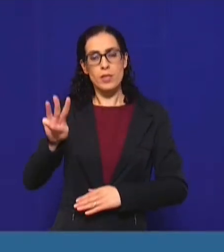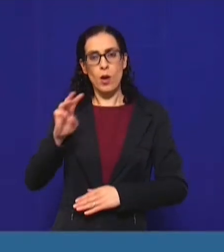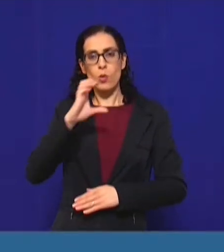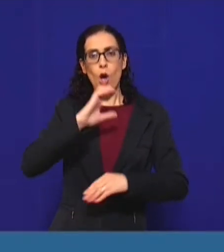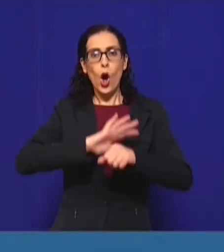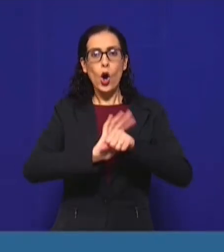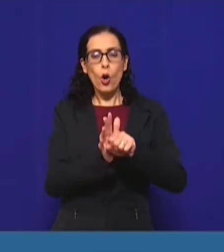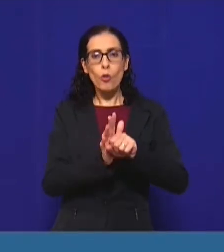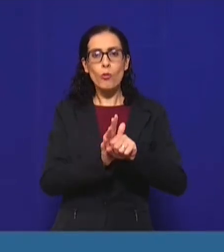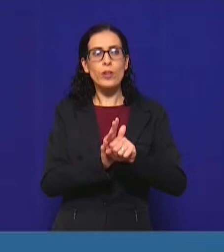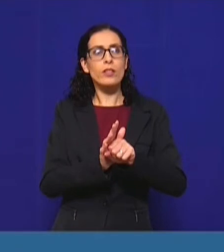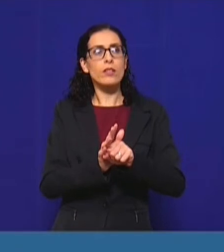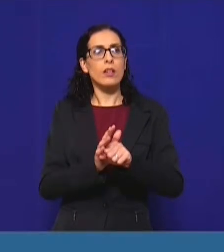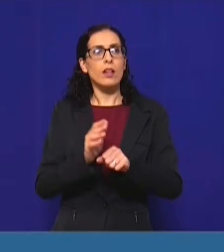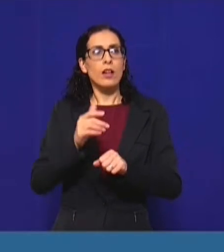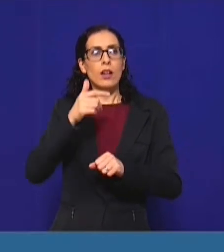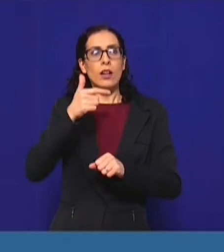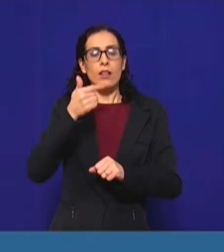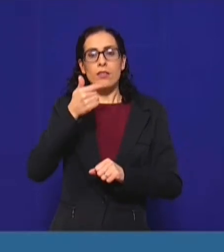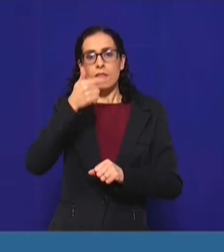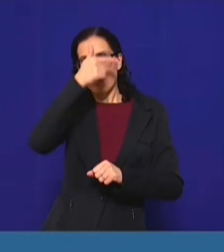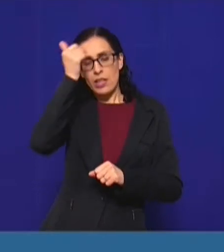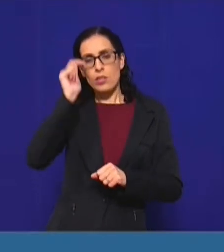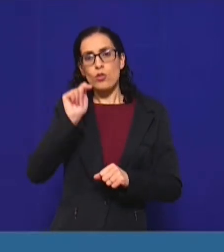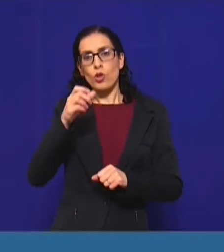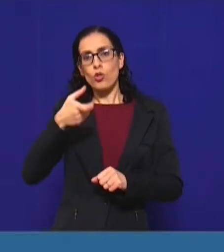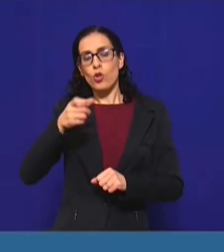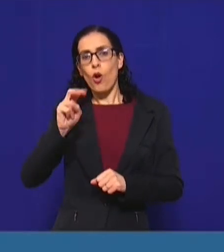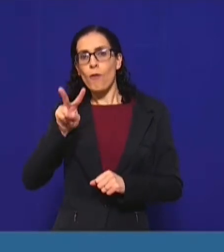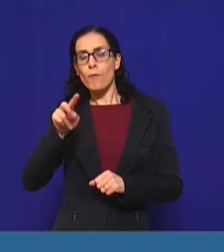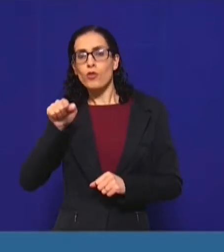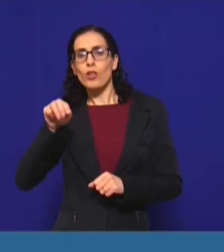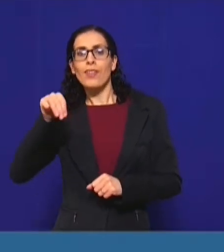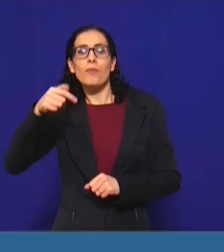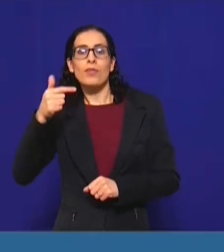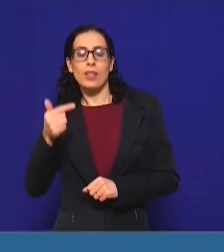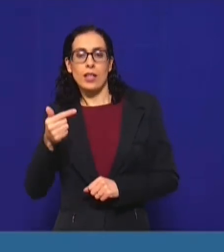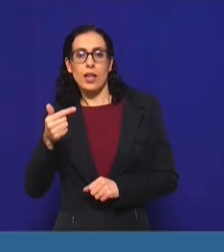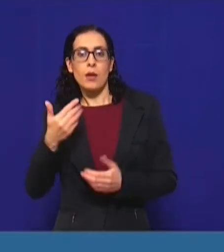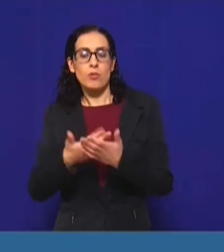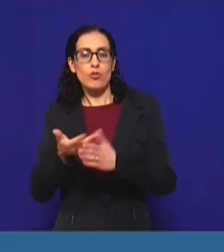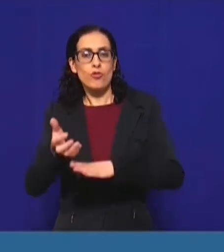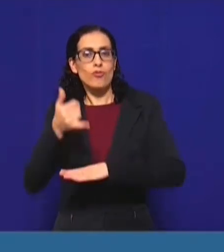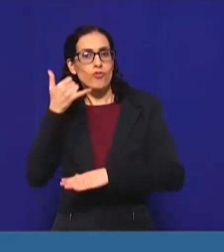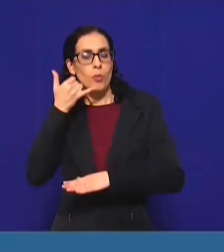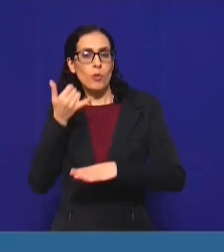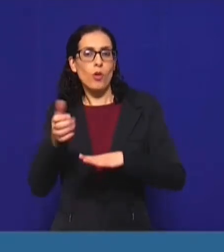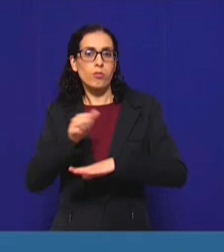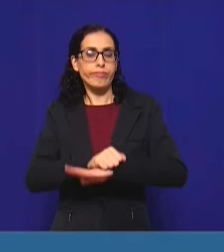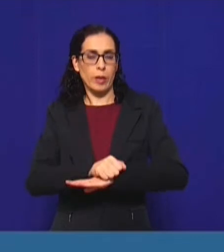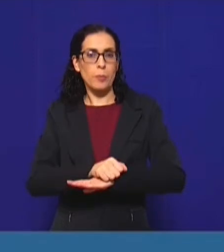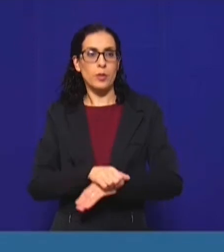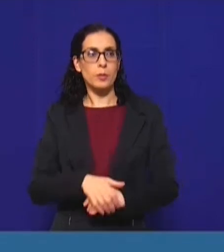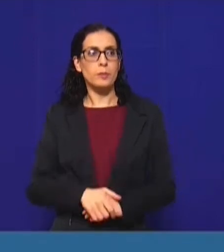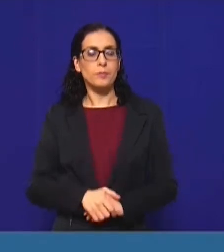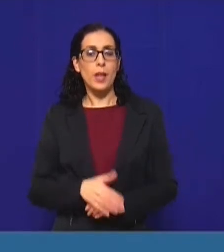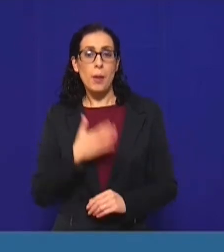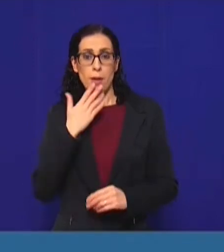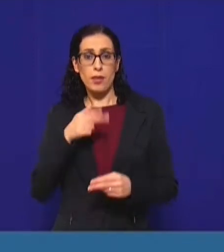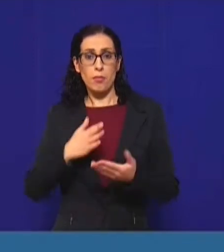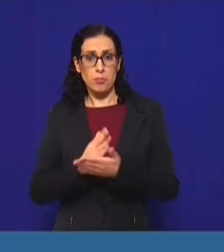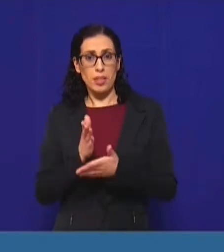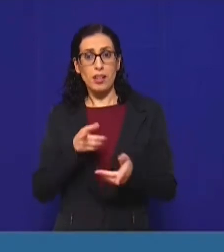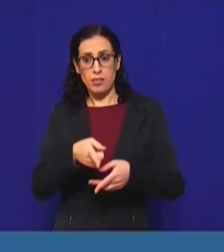il-covidtest.gov.mt fejn hemmhekk tistgħu tibbukkjaw għal swab test u nibatulkom inċemplulkom aħna bl-appuntament. Infatti sa minn meta bdejna b'dan